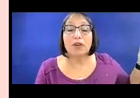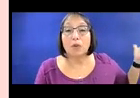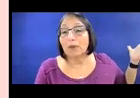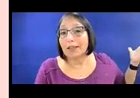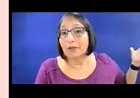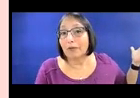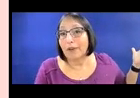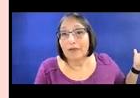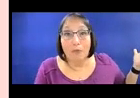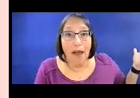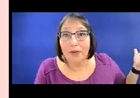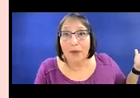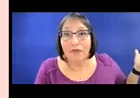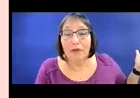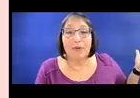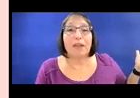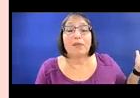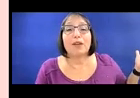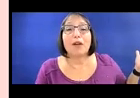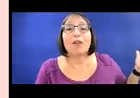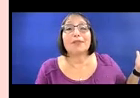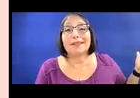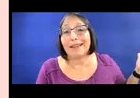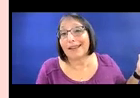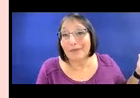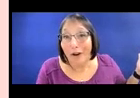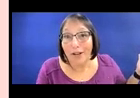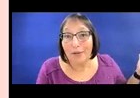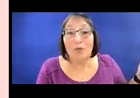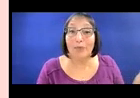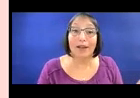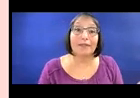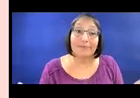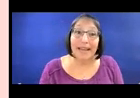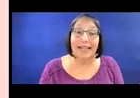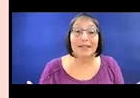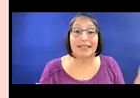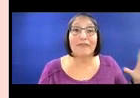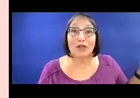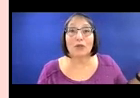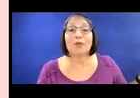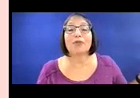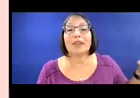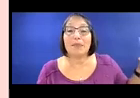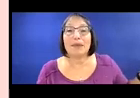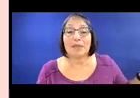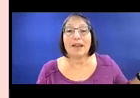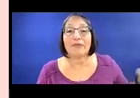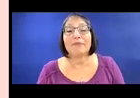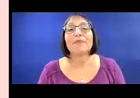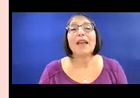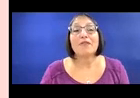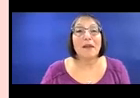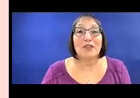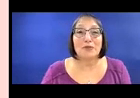which is only a few miles away from Kapilani Community College. It's not like it's far to commute, but it's saving students and keeping them safe